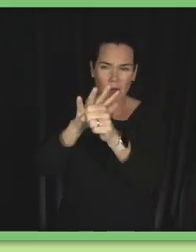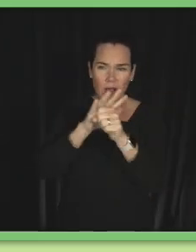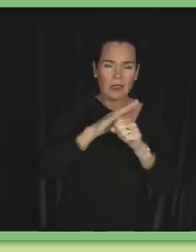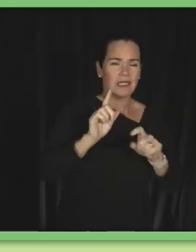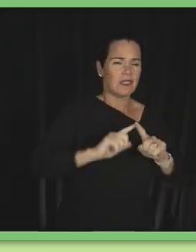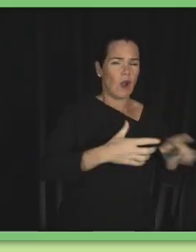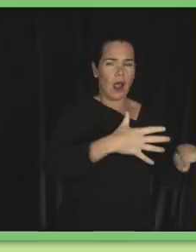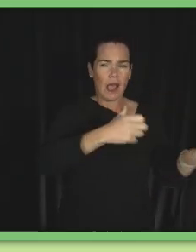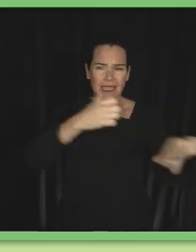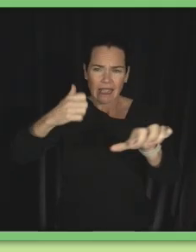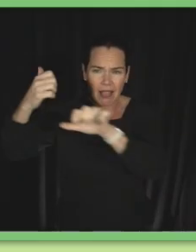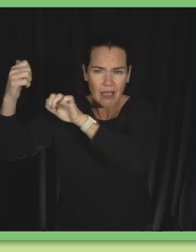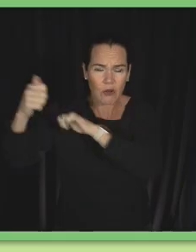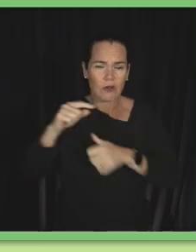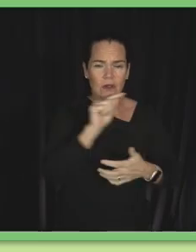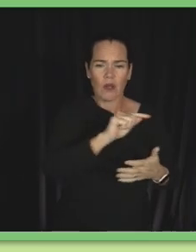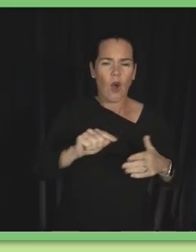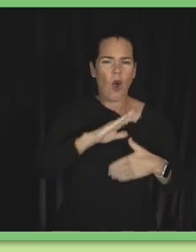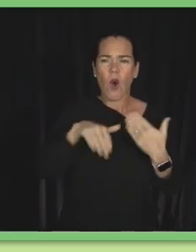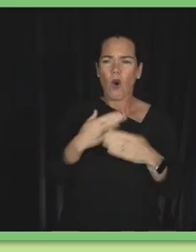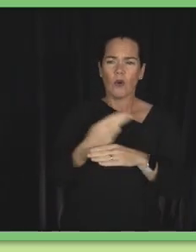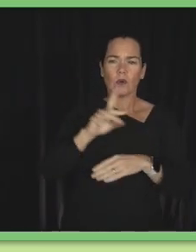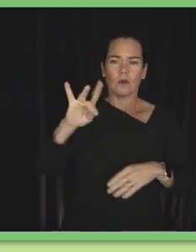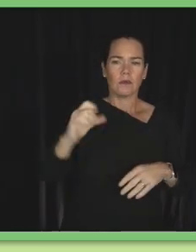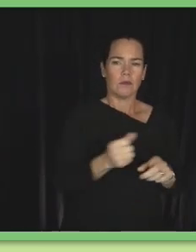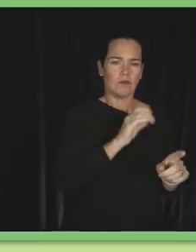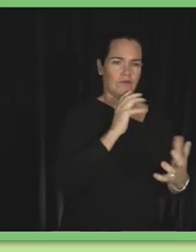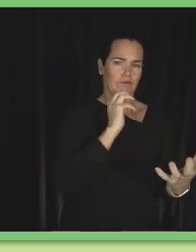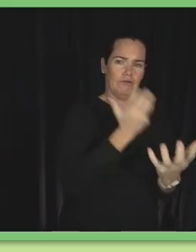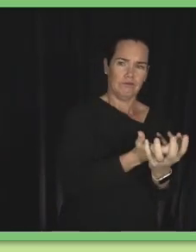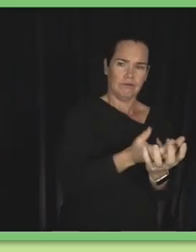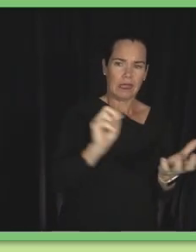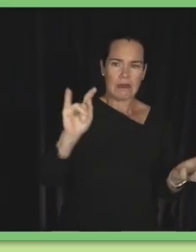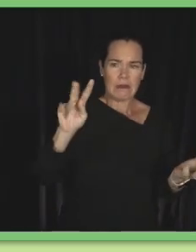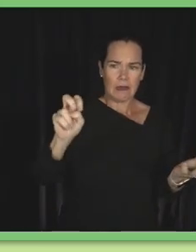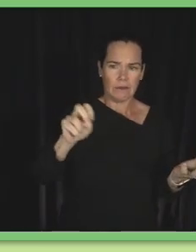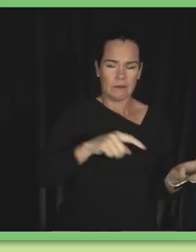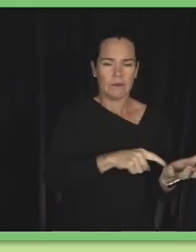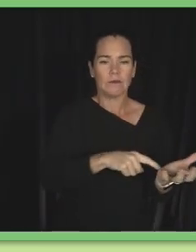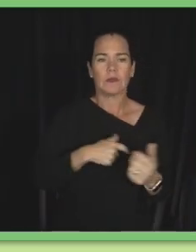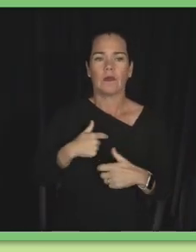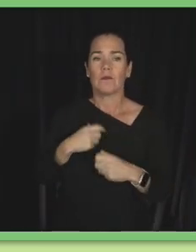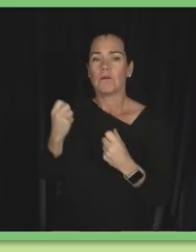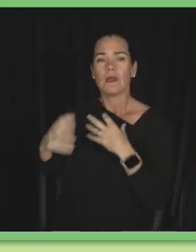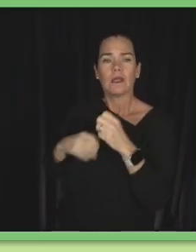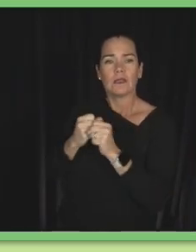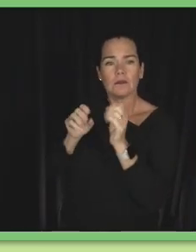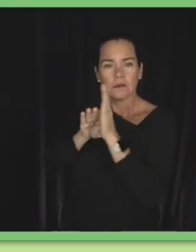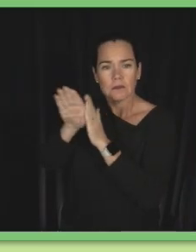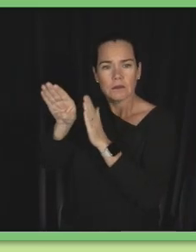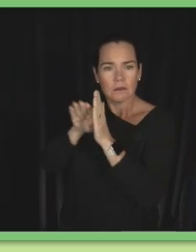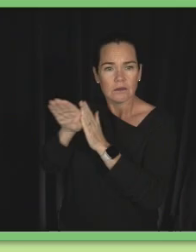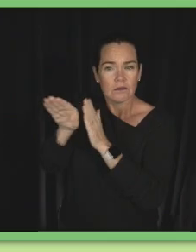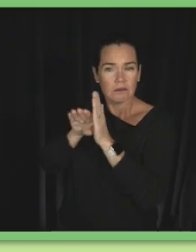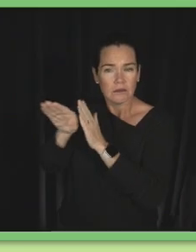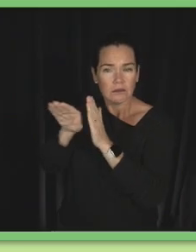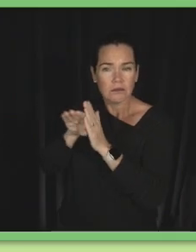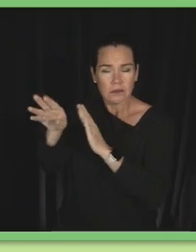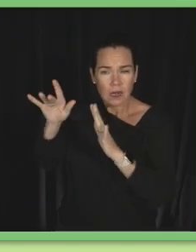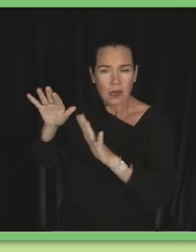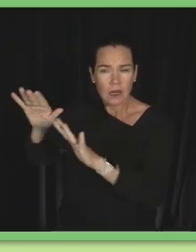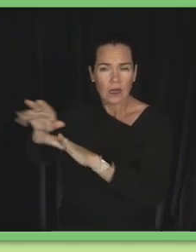clouds, all in a Kubernetes native way? After years of development, AI Bricks has evolved into